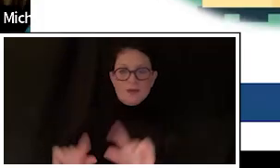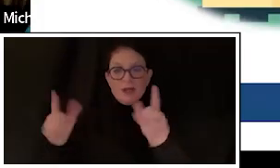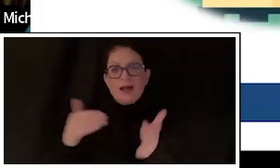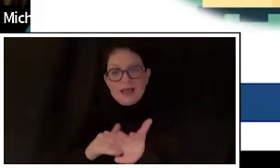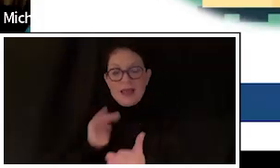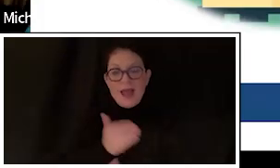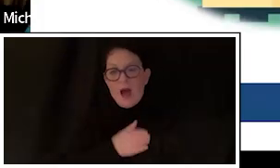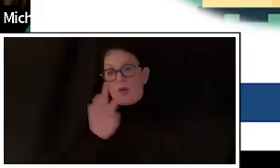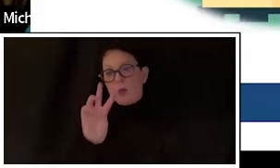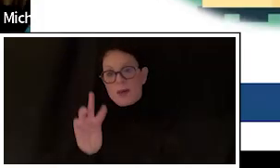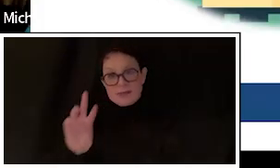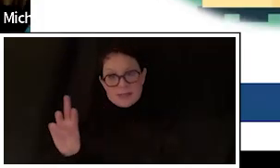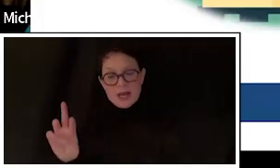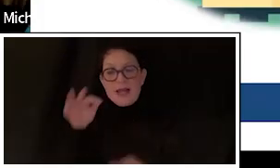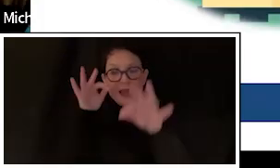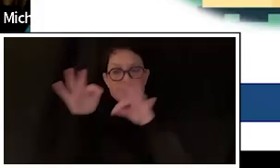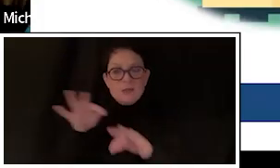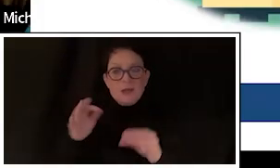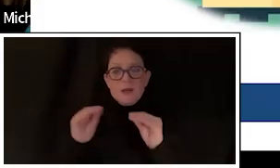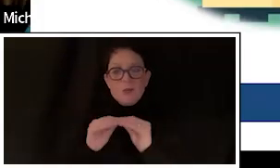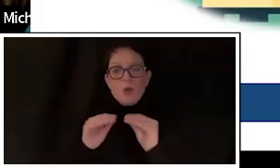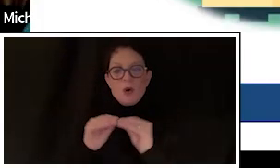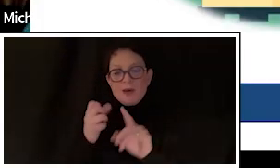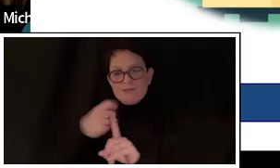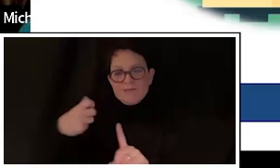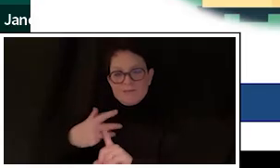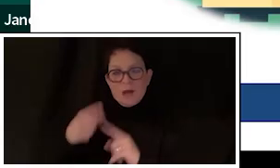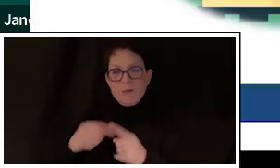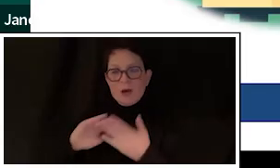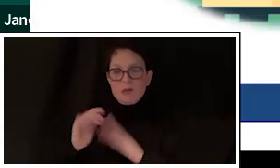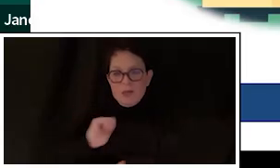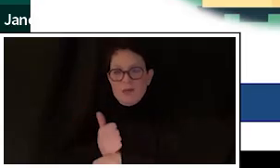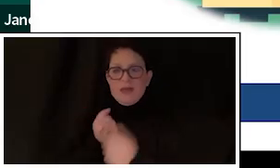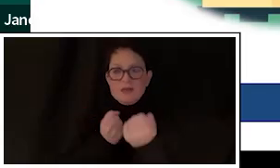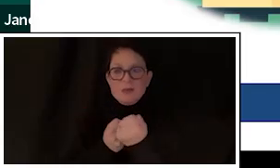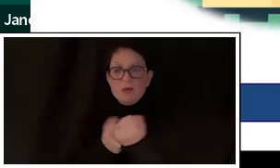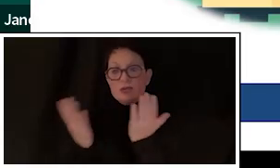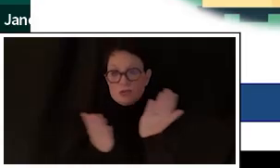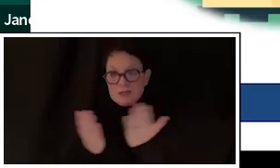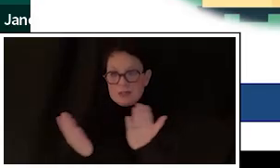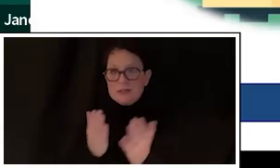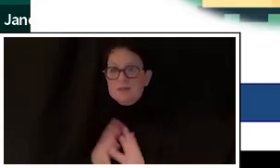again, our website and tell you more about community-based support services.